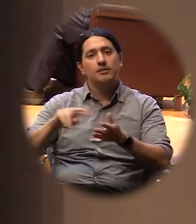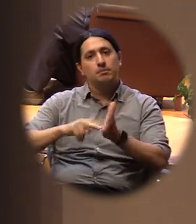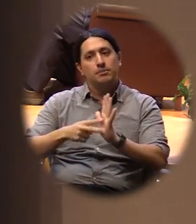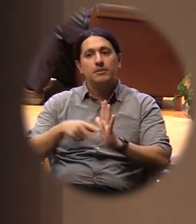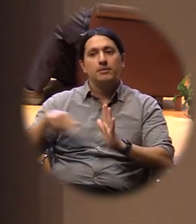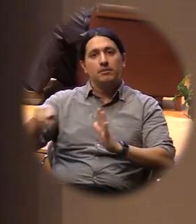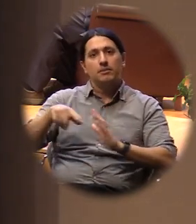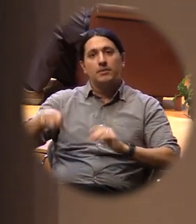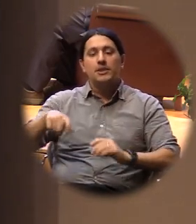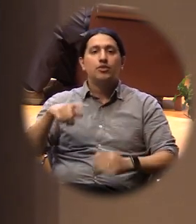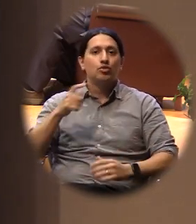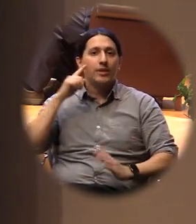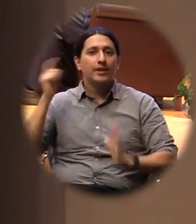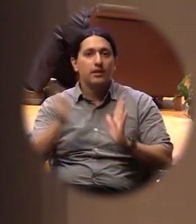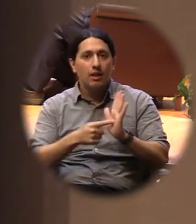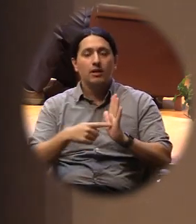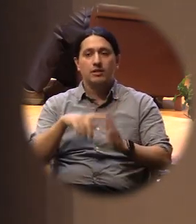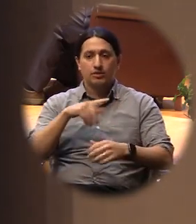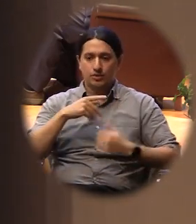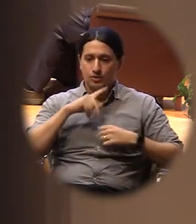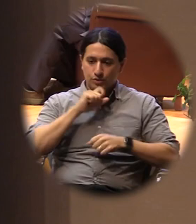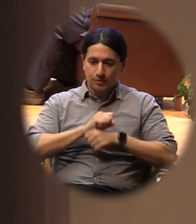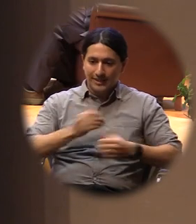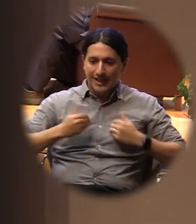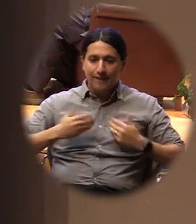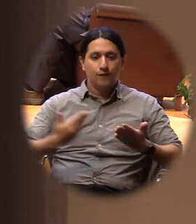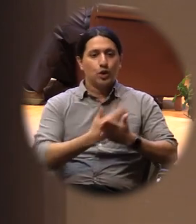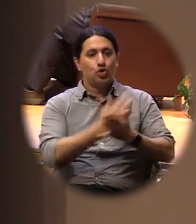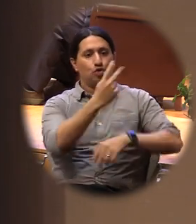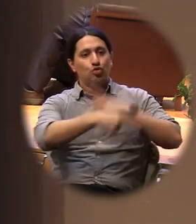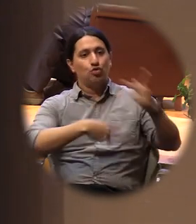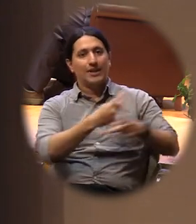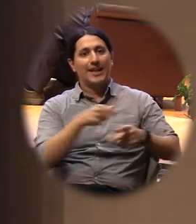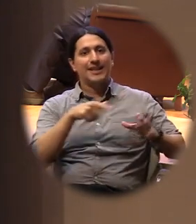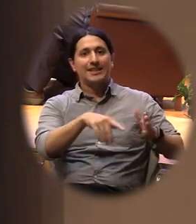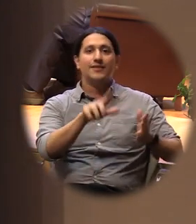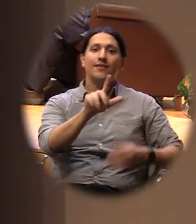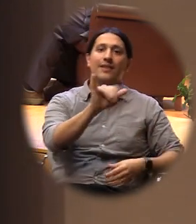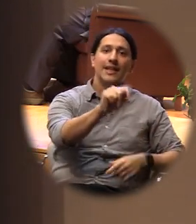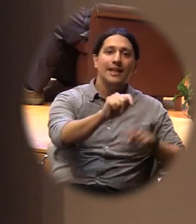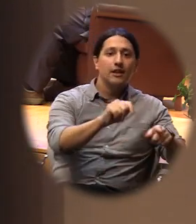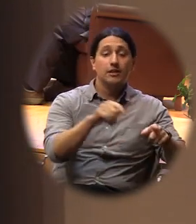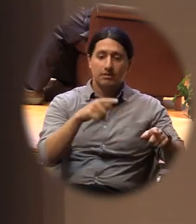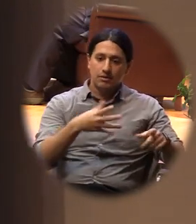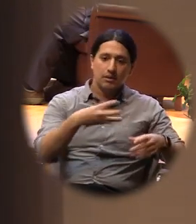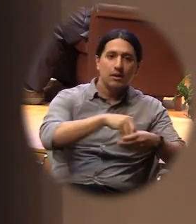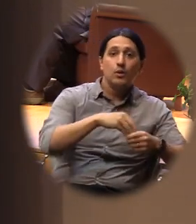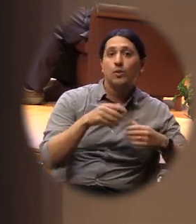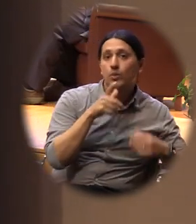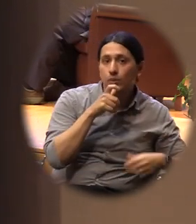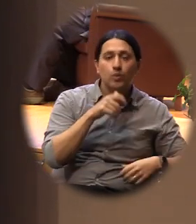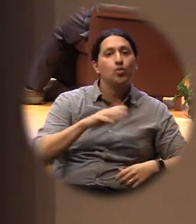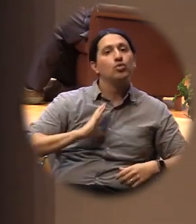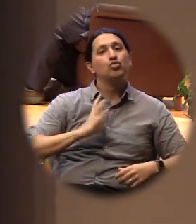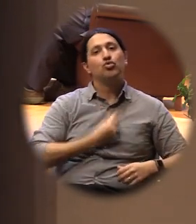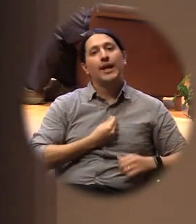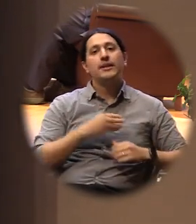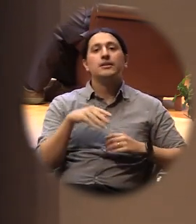developing literature first of all, trans scholars who are doing really interesting work, not only in science,